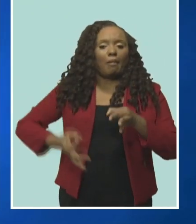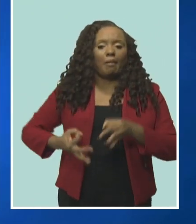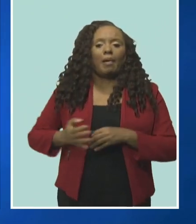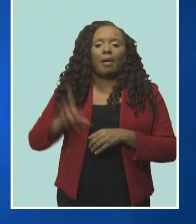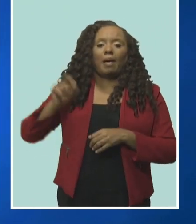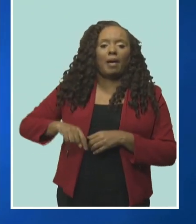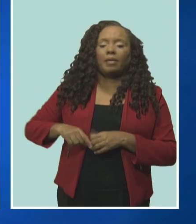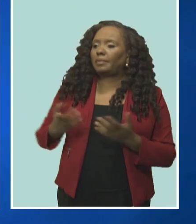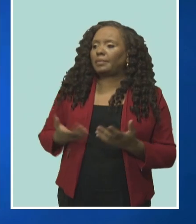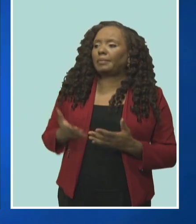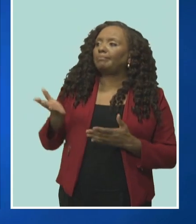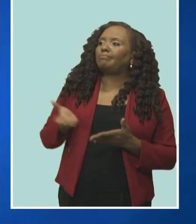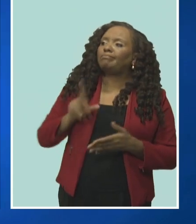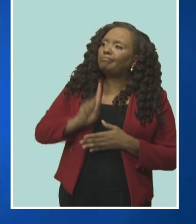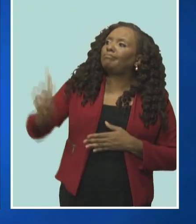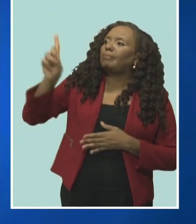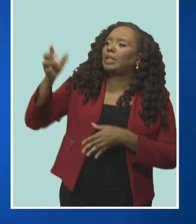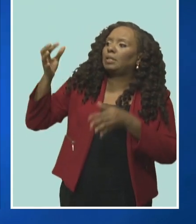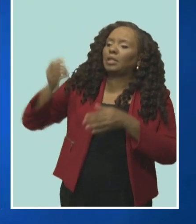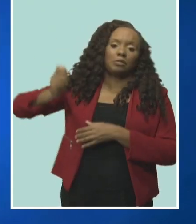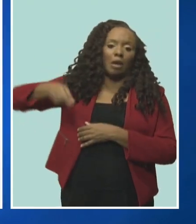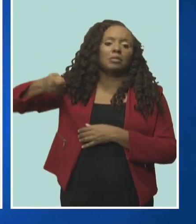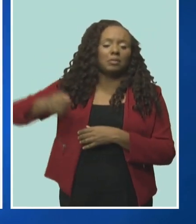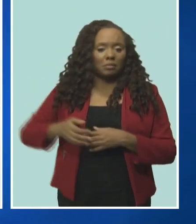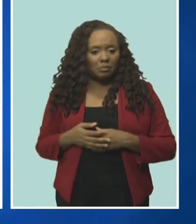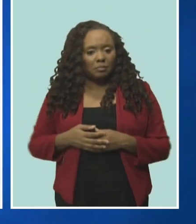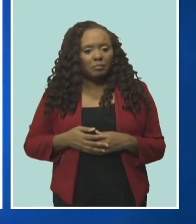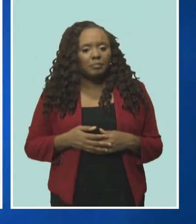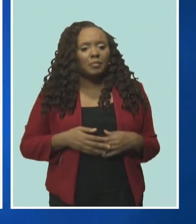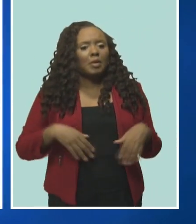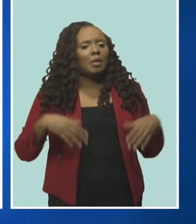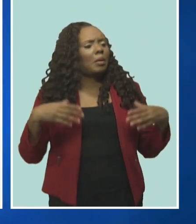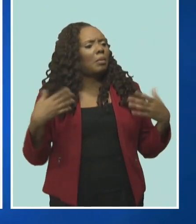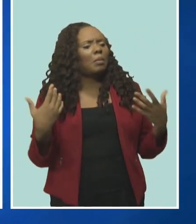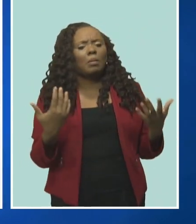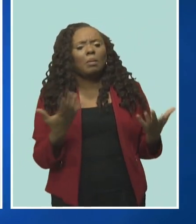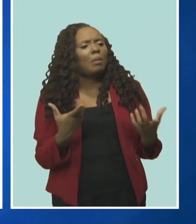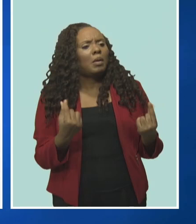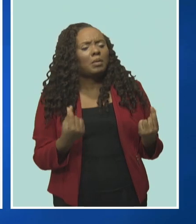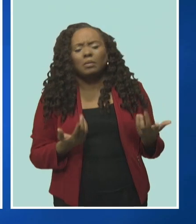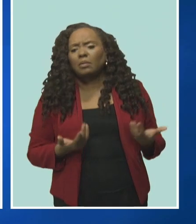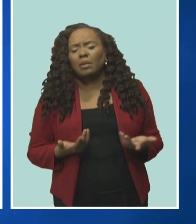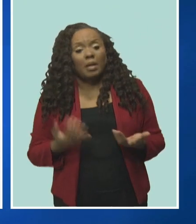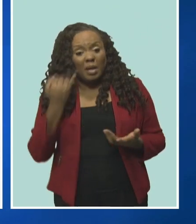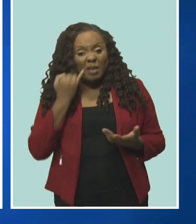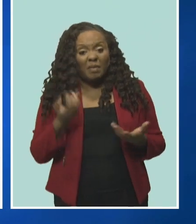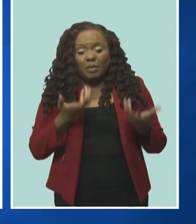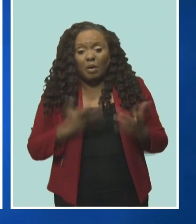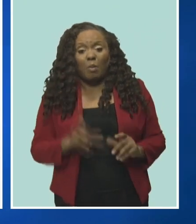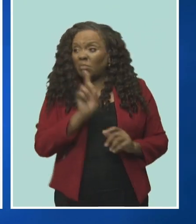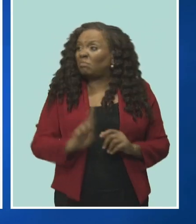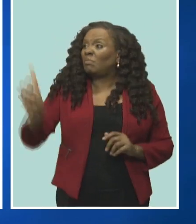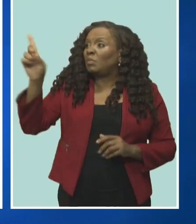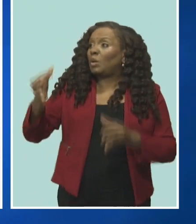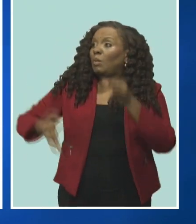health services regulation you have breached. So to avoid violation, to avoid going before the law courts, briefly, can you remind us what we need to